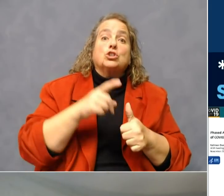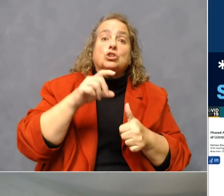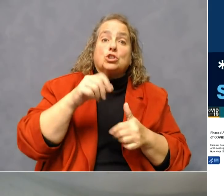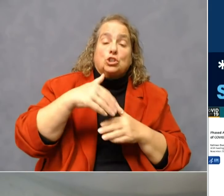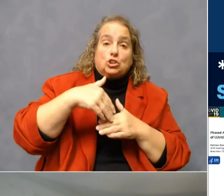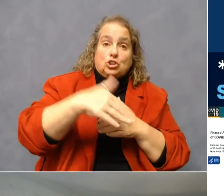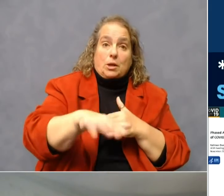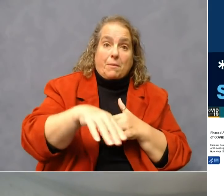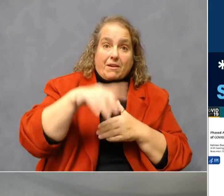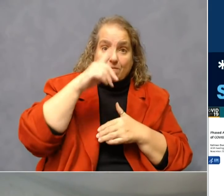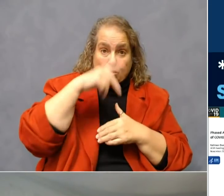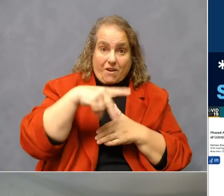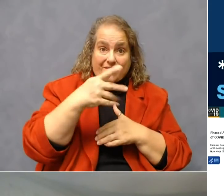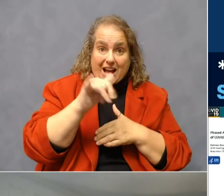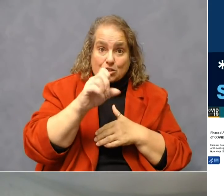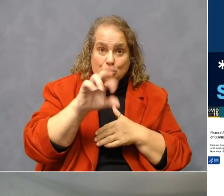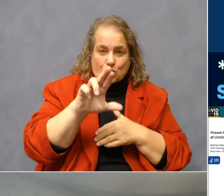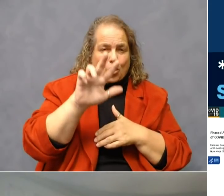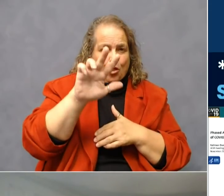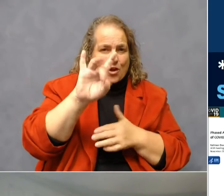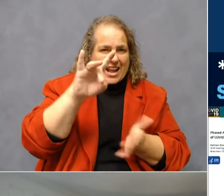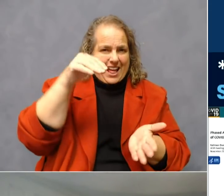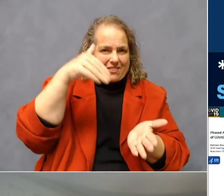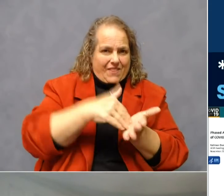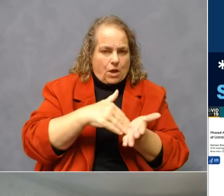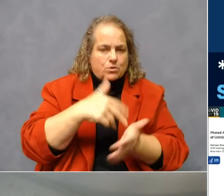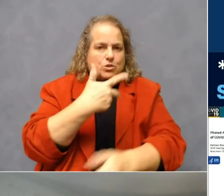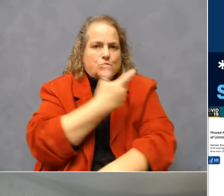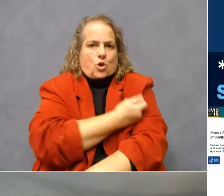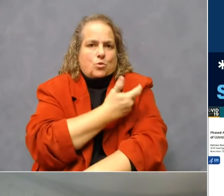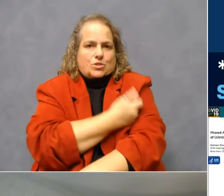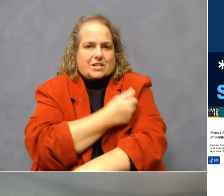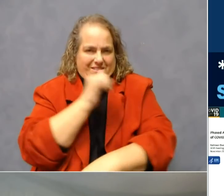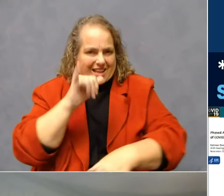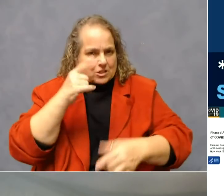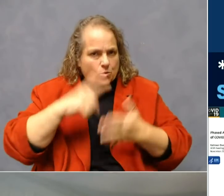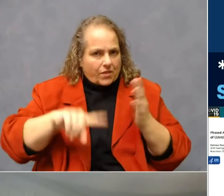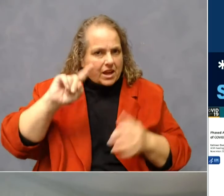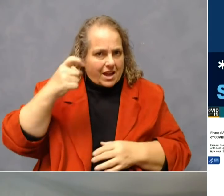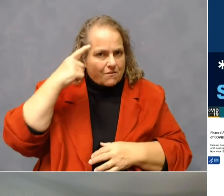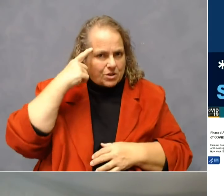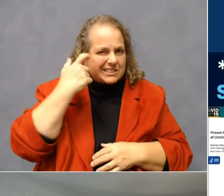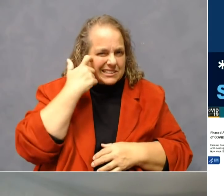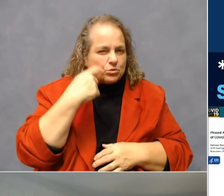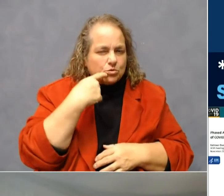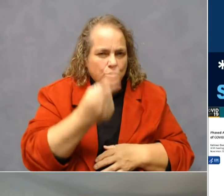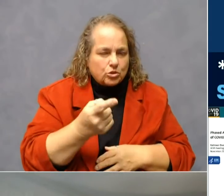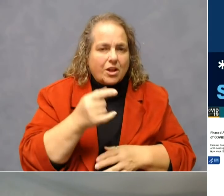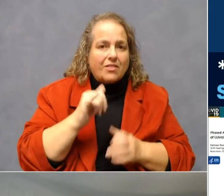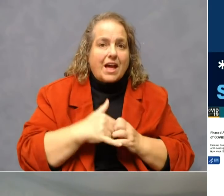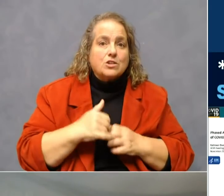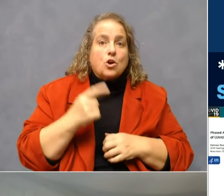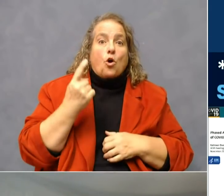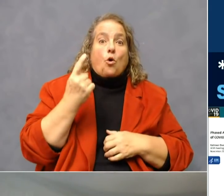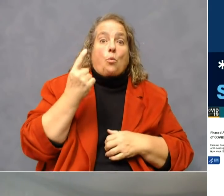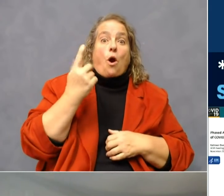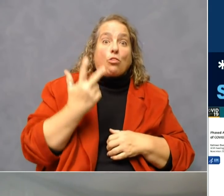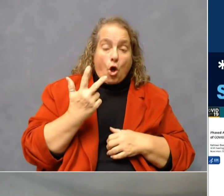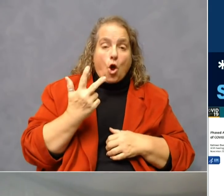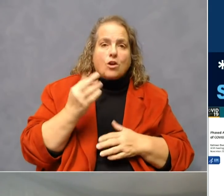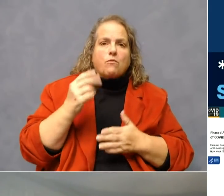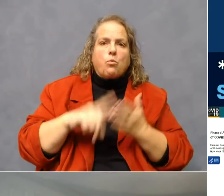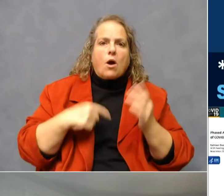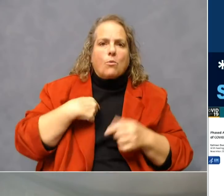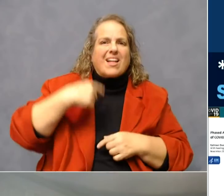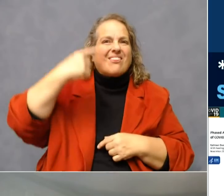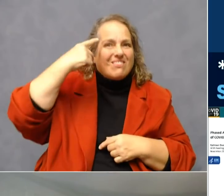to be about 38,000 doses, like the governor said. That's 1/3 of the quantity we initially thought we would get. And again, in fairness